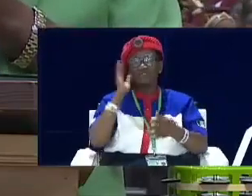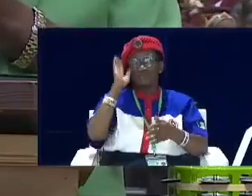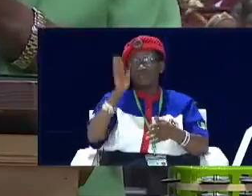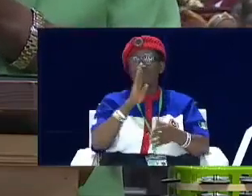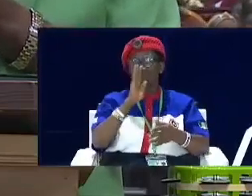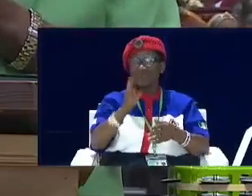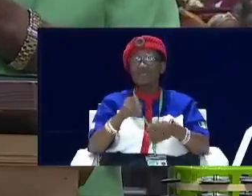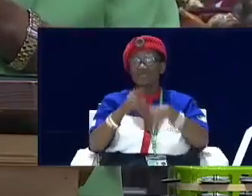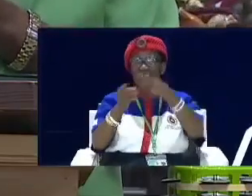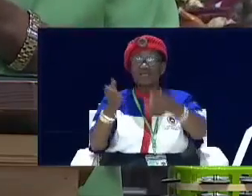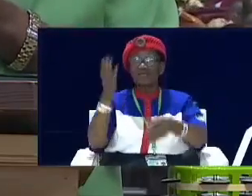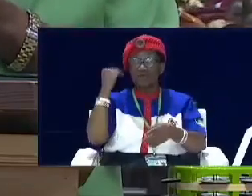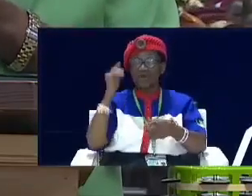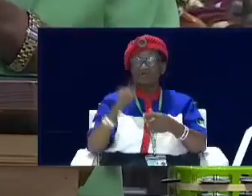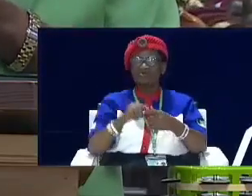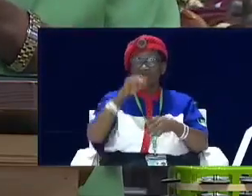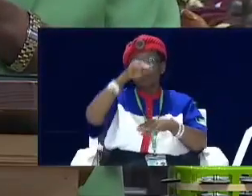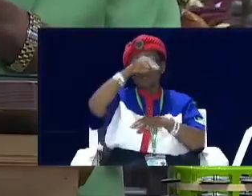Amen.